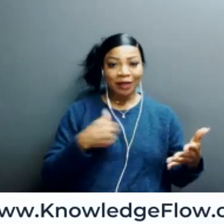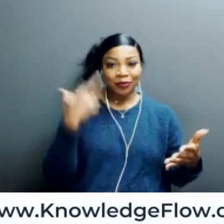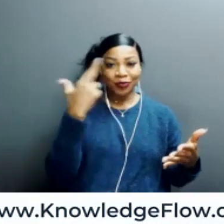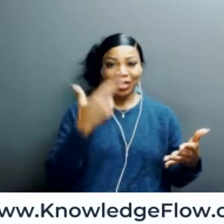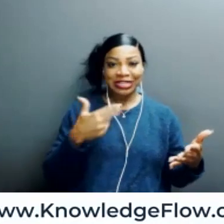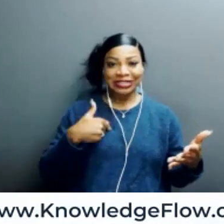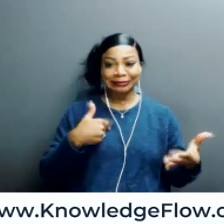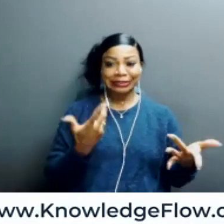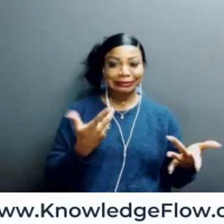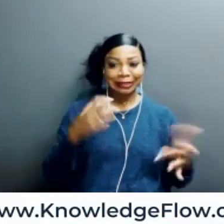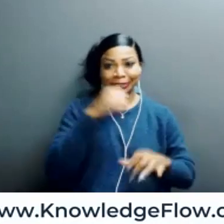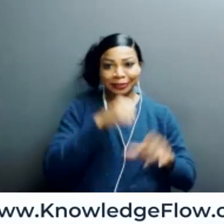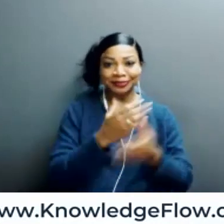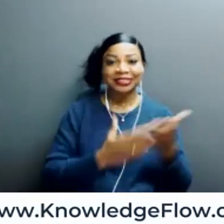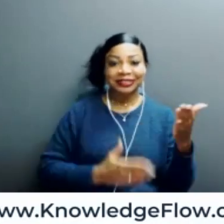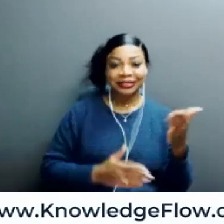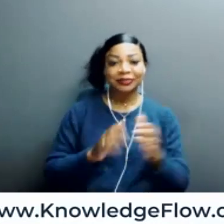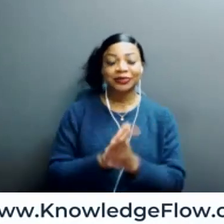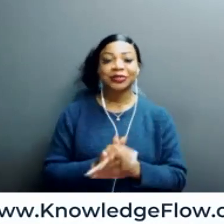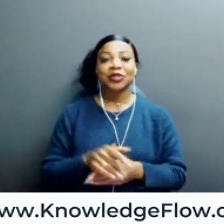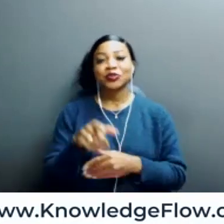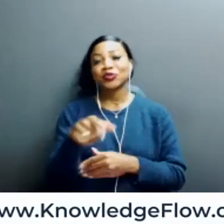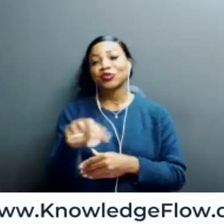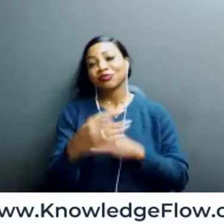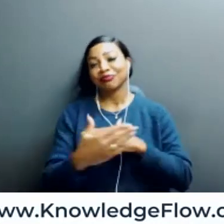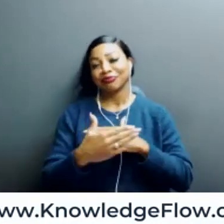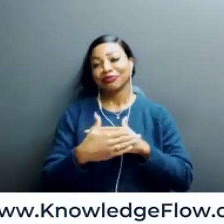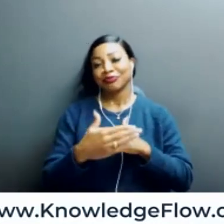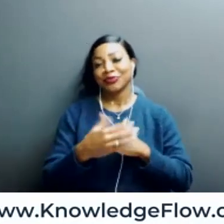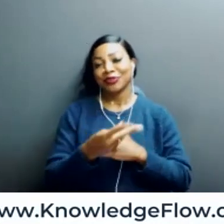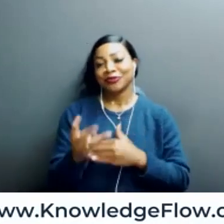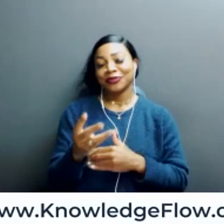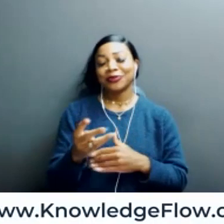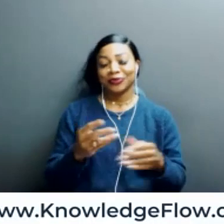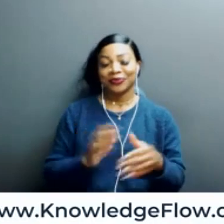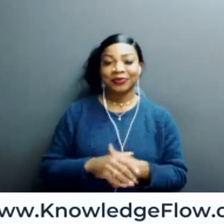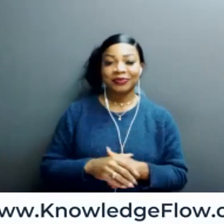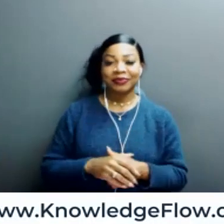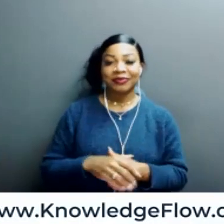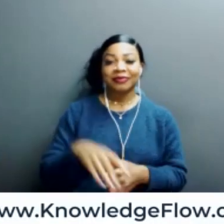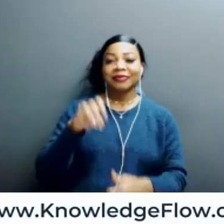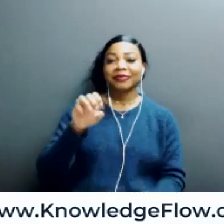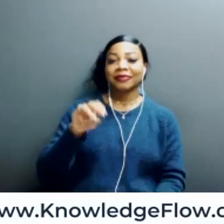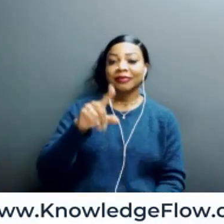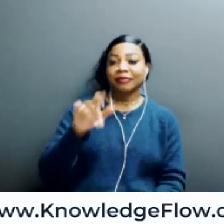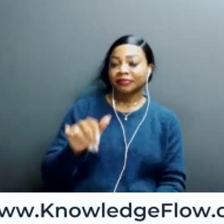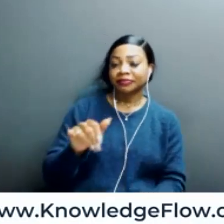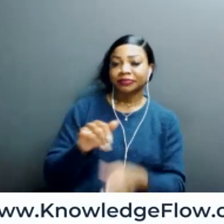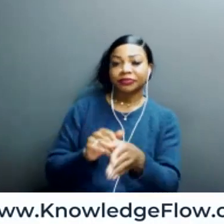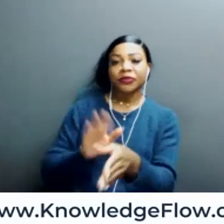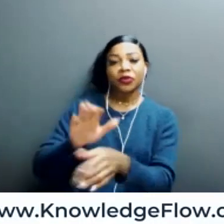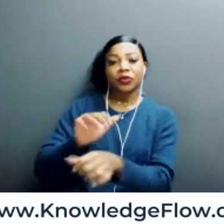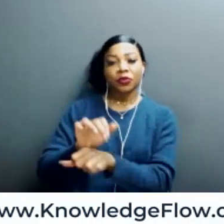so I'm being reminded of a few things about myself um Emily so the work that you've done